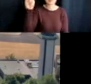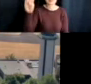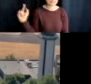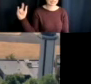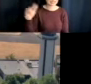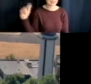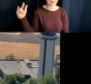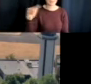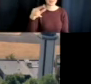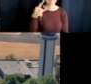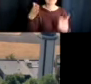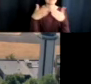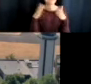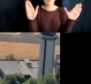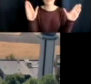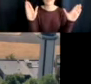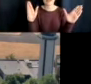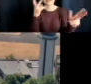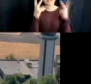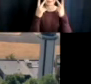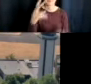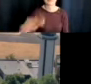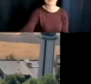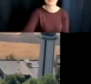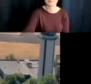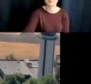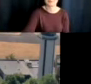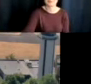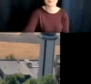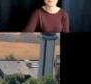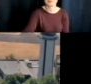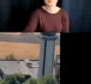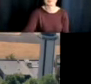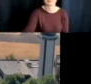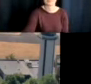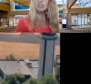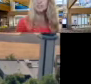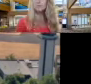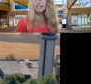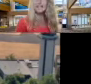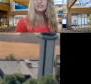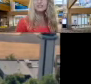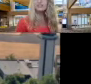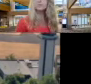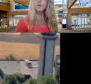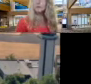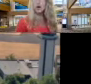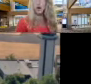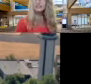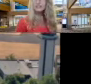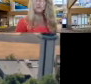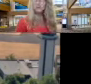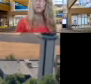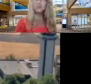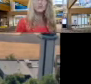is an aerial view. So we have one concourse and each of these are gates where you would get onto your plane. So this is where we